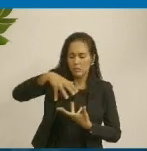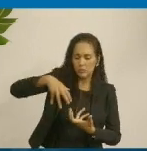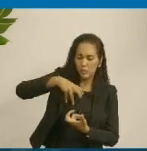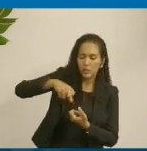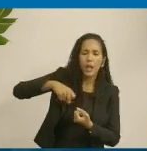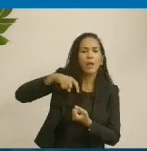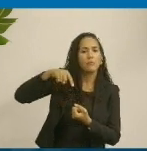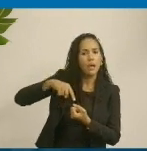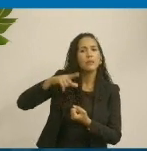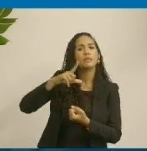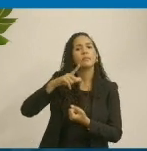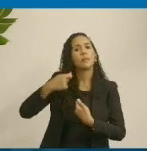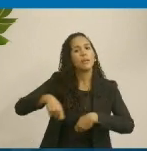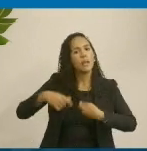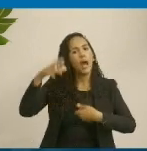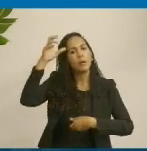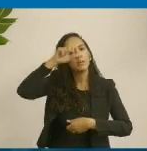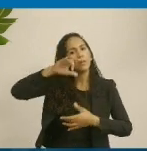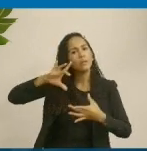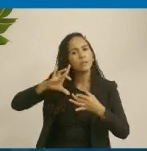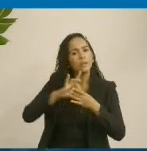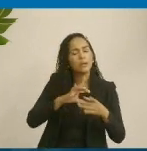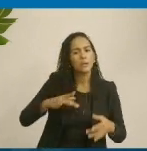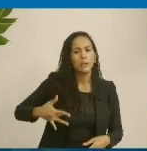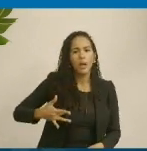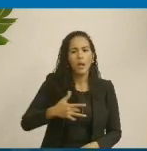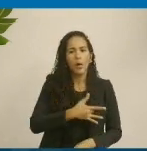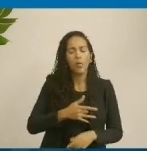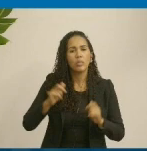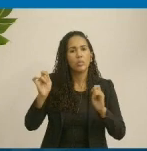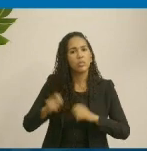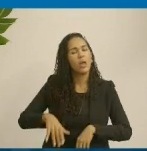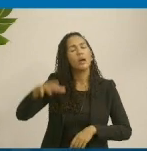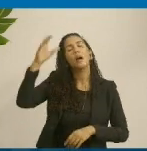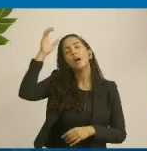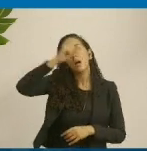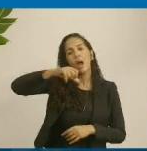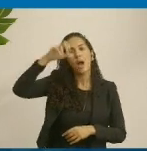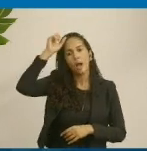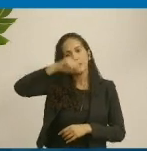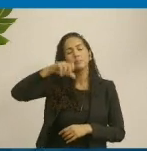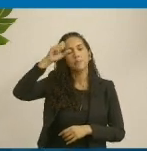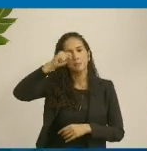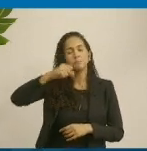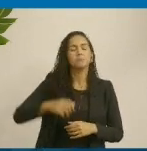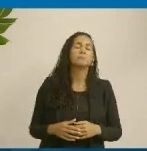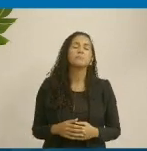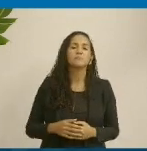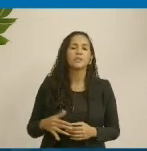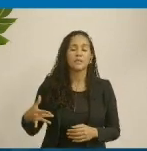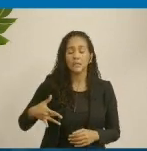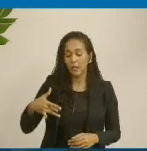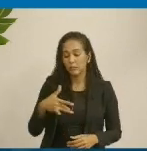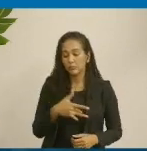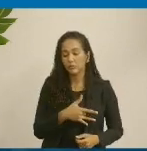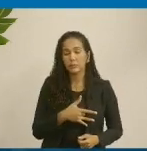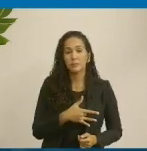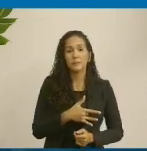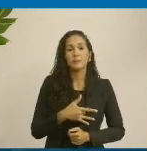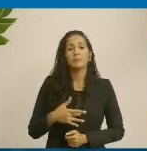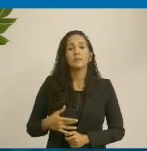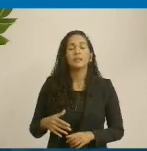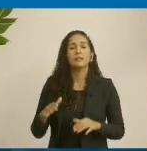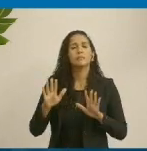the sustainability world can learn from. In the climate space, our cities at the Carbon Neutral Cities Alliance have for years